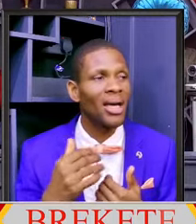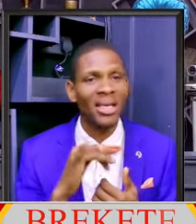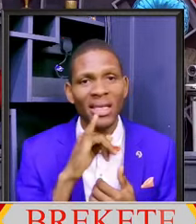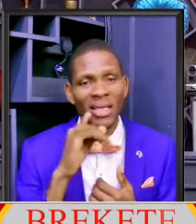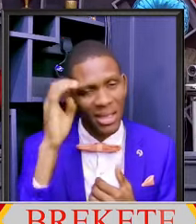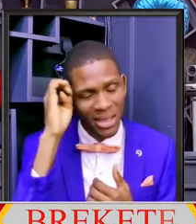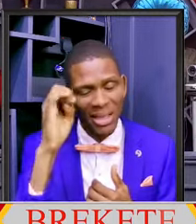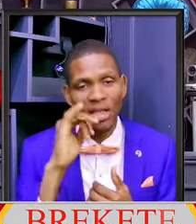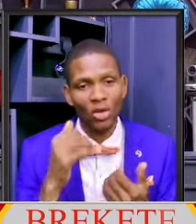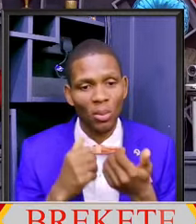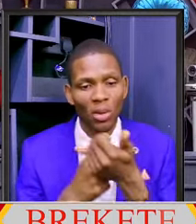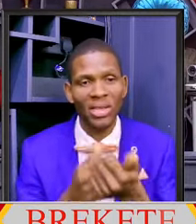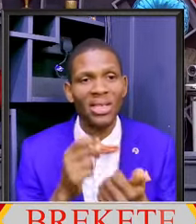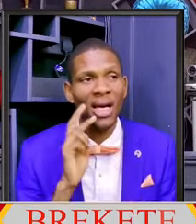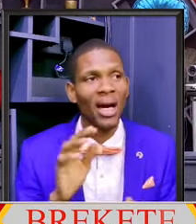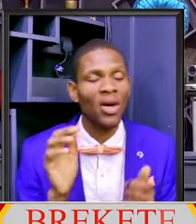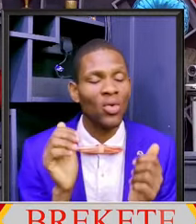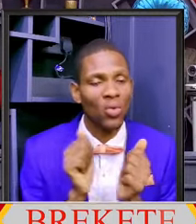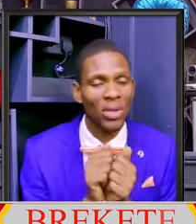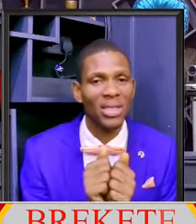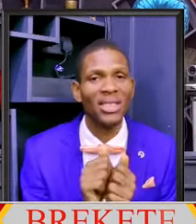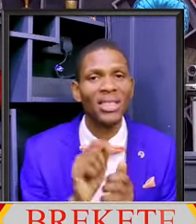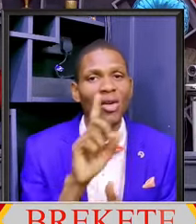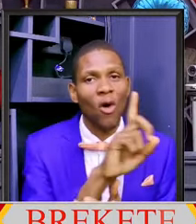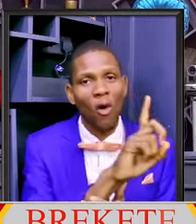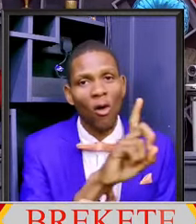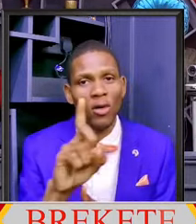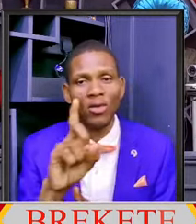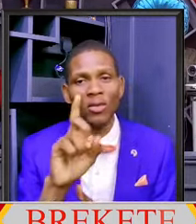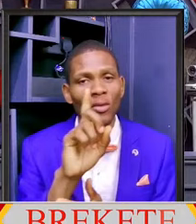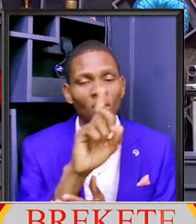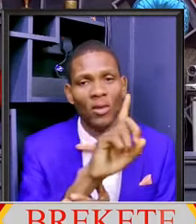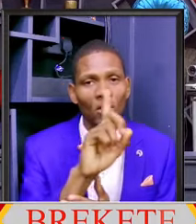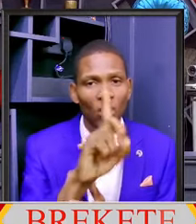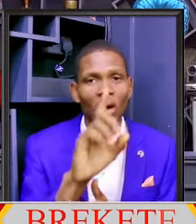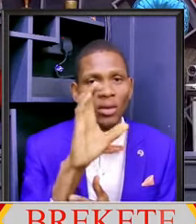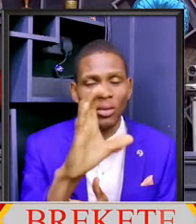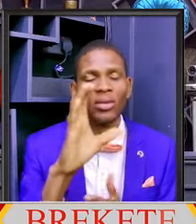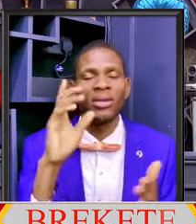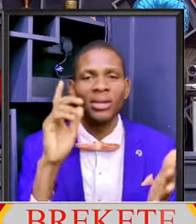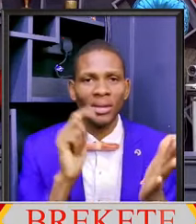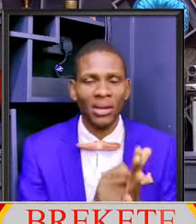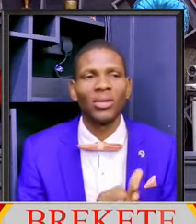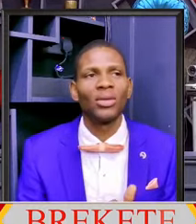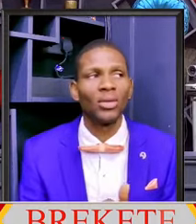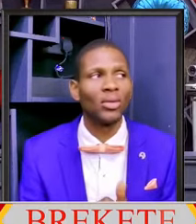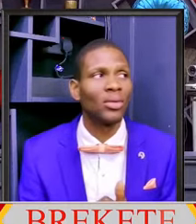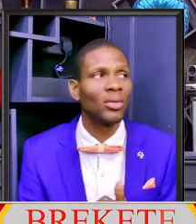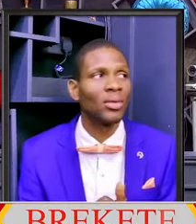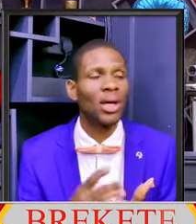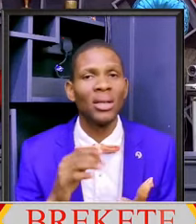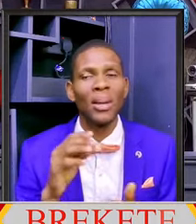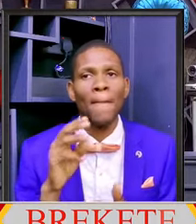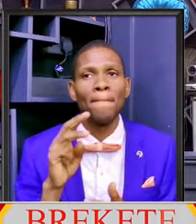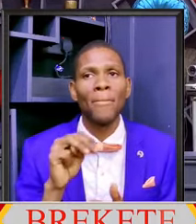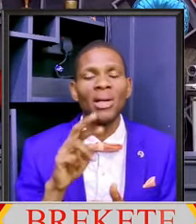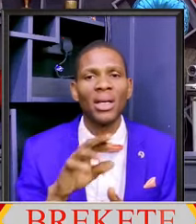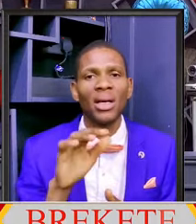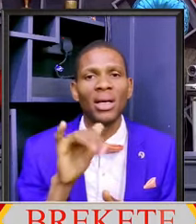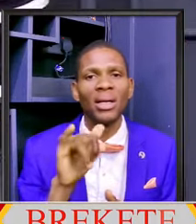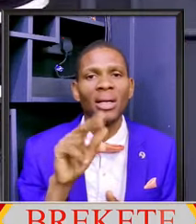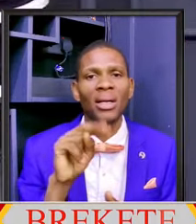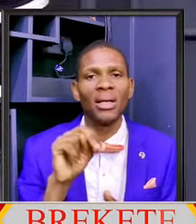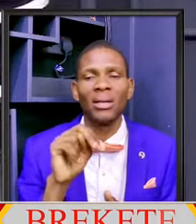is supporting her with the sum of 100,000 naira. Yes, Mr. Yankee.